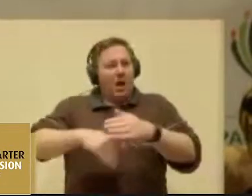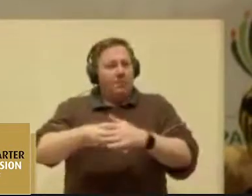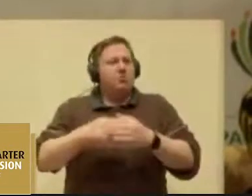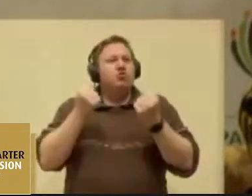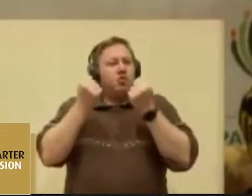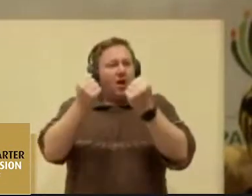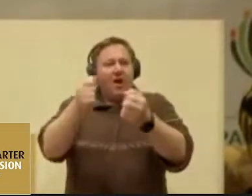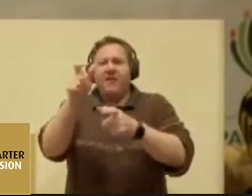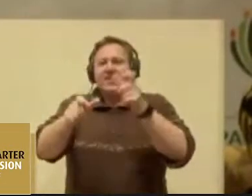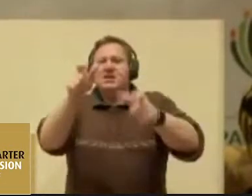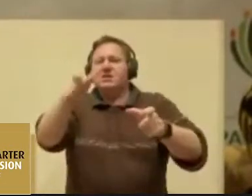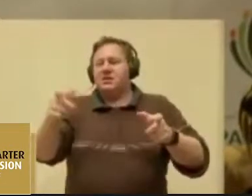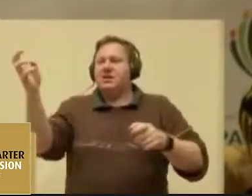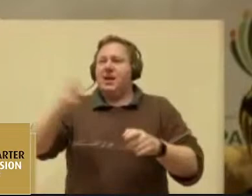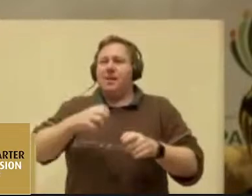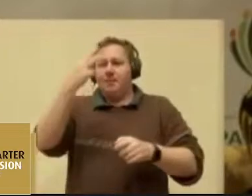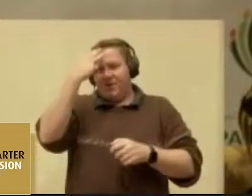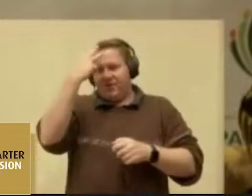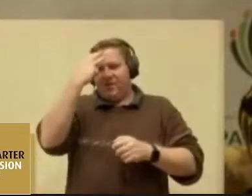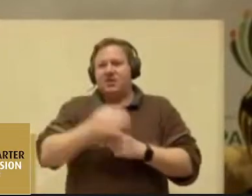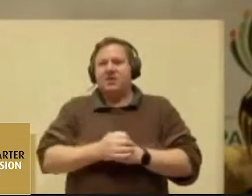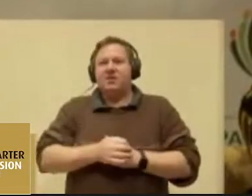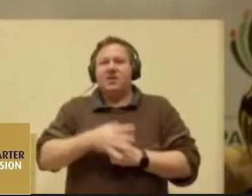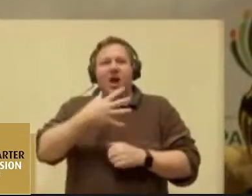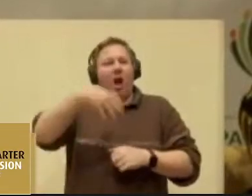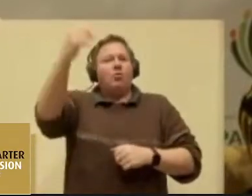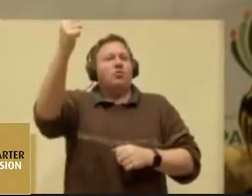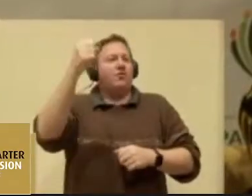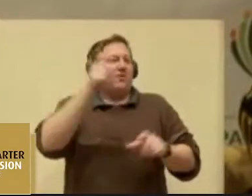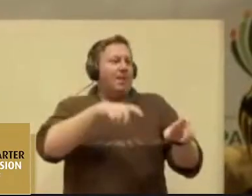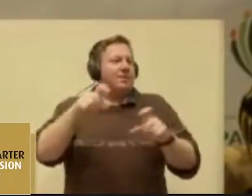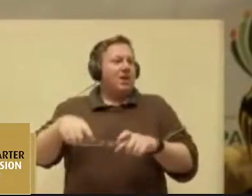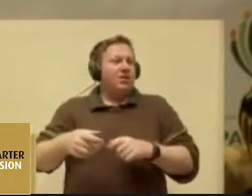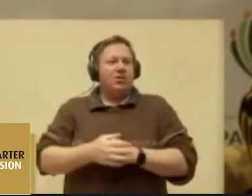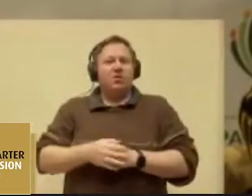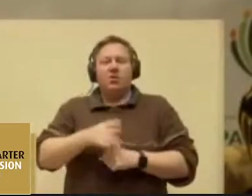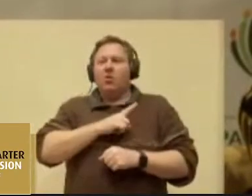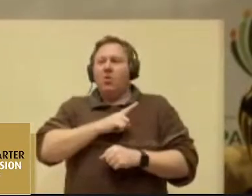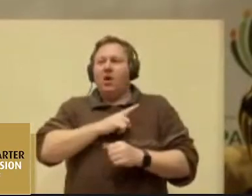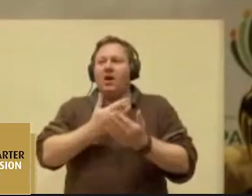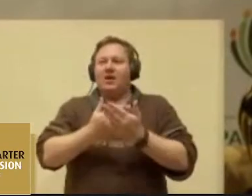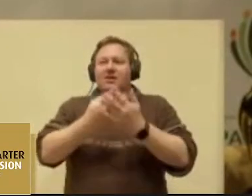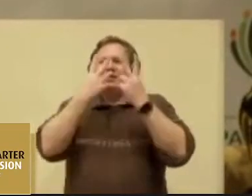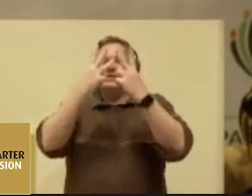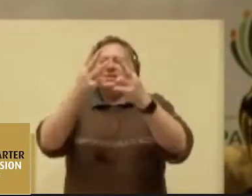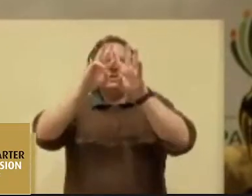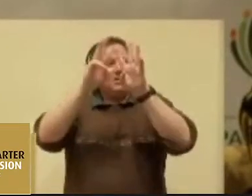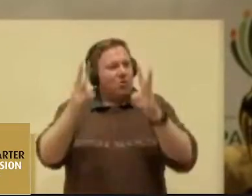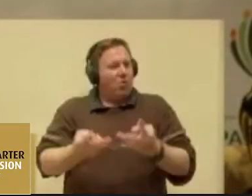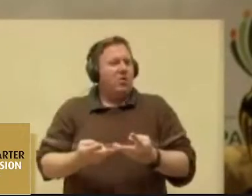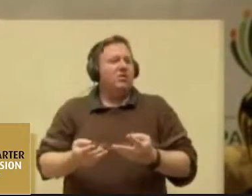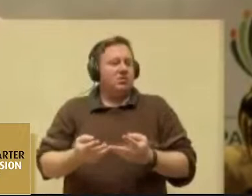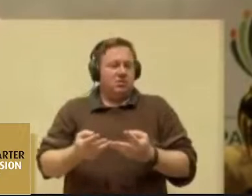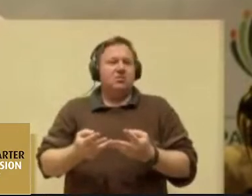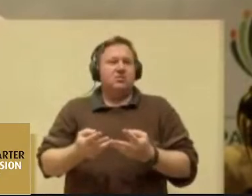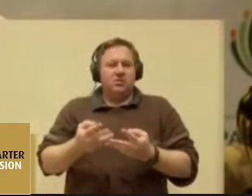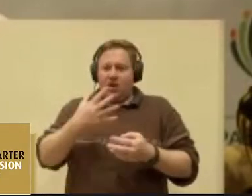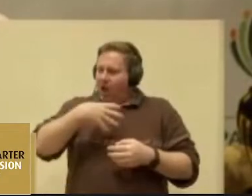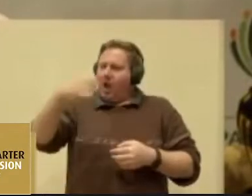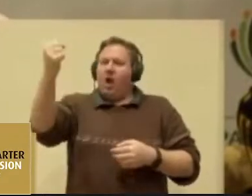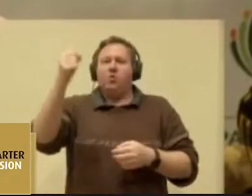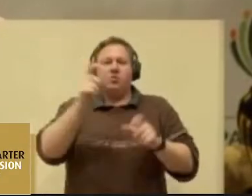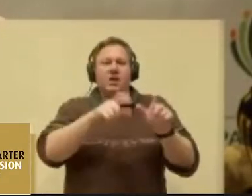mafikeng i think i'm bringing them out of cape town so that they can see the world isn't it i'm bringing them out of cape